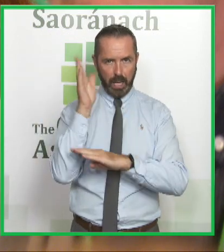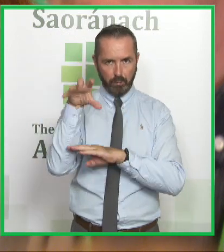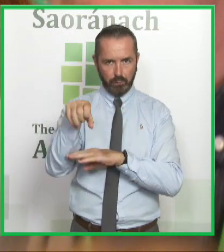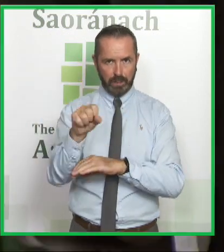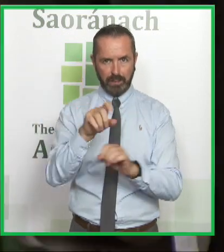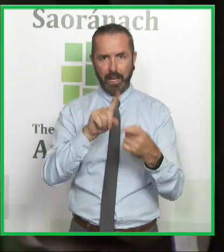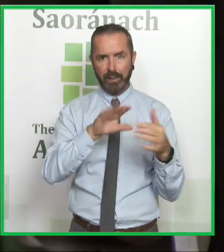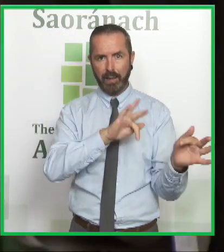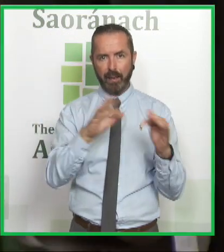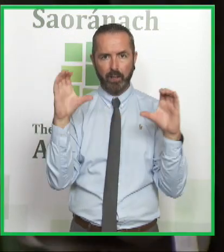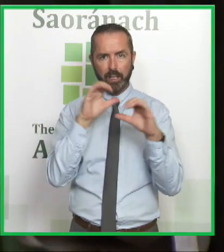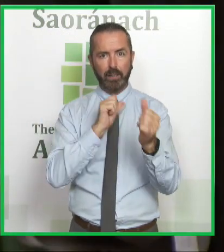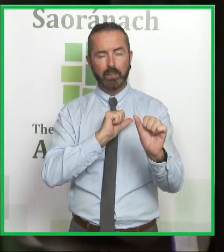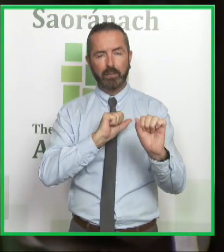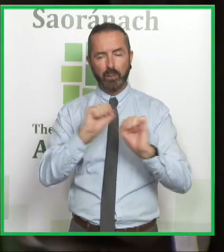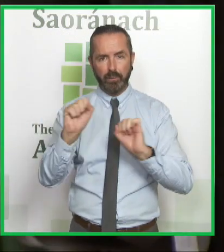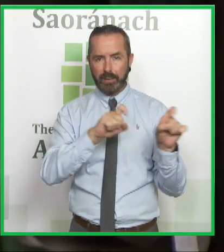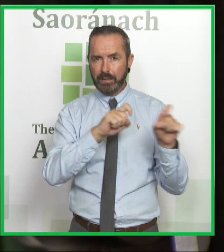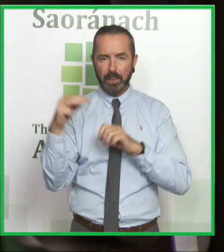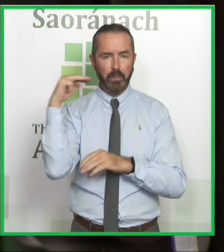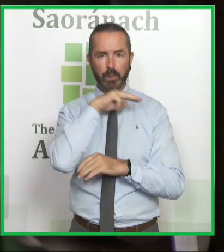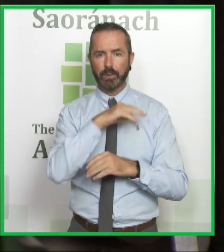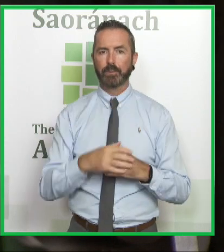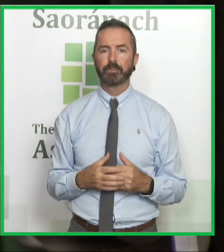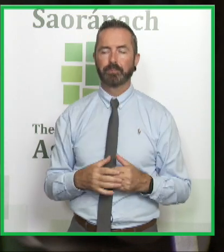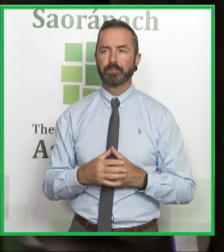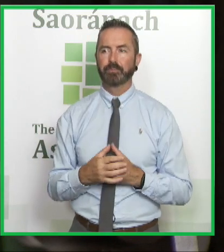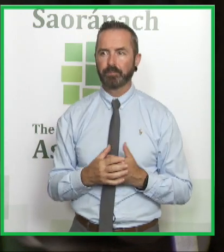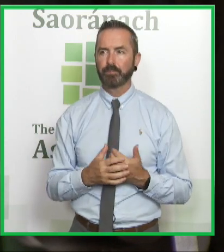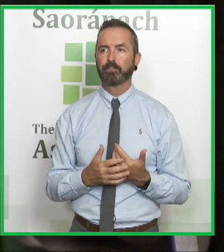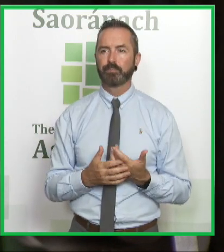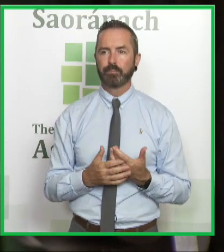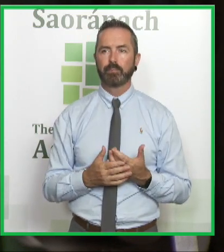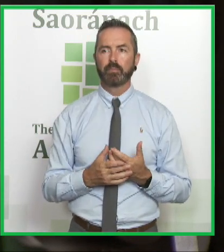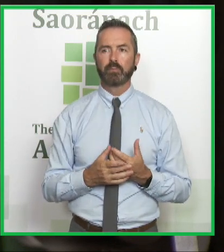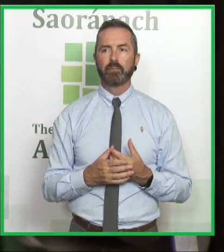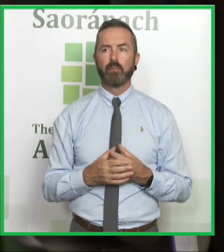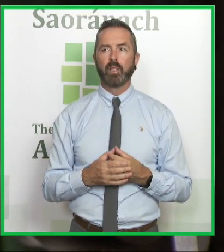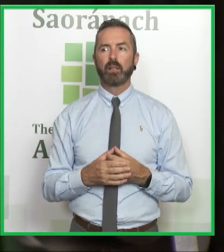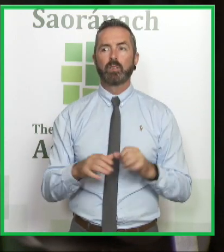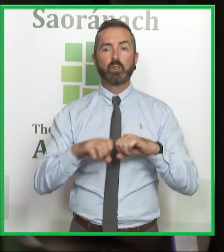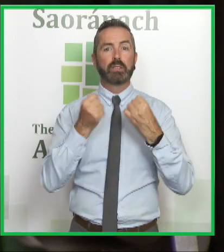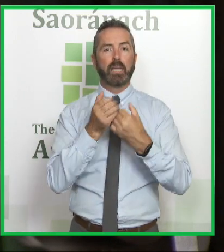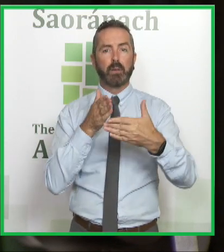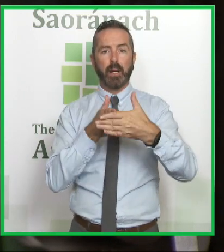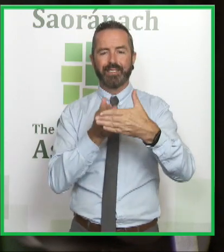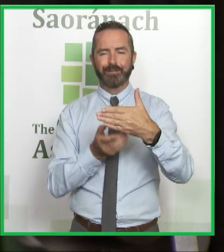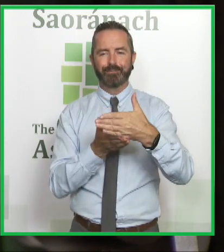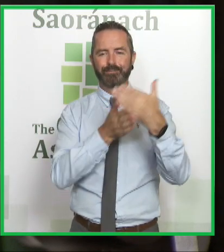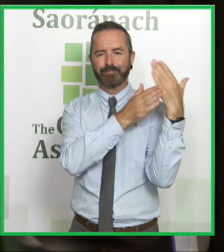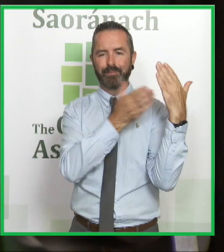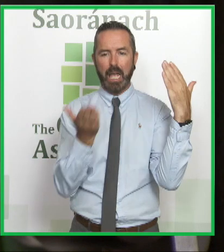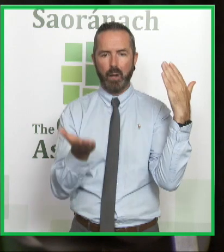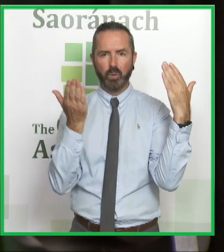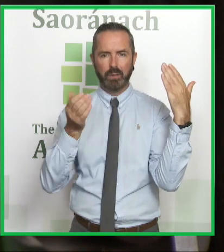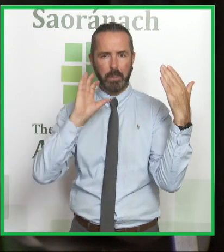services are all still relevant. In terms of overcoming societal barriers, as I've said, addiction brings